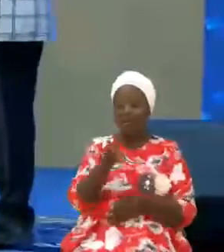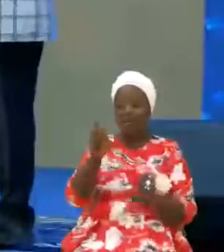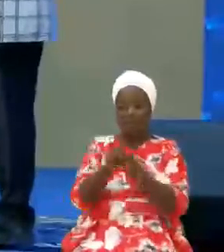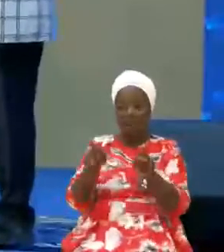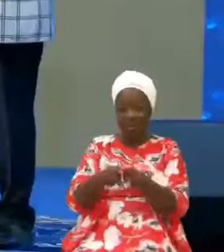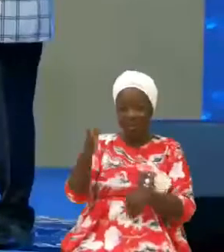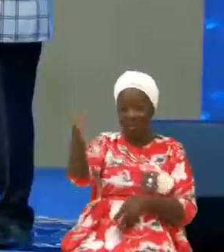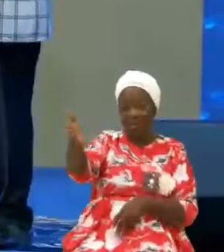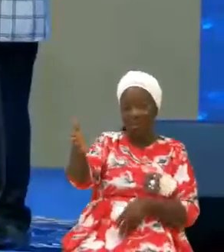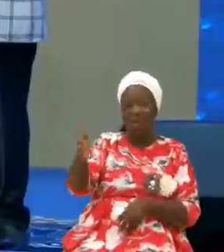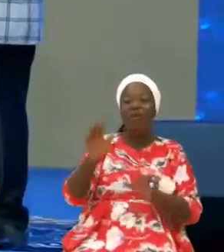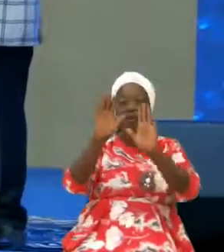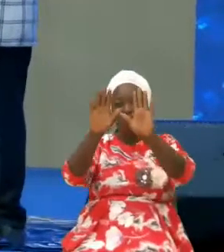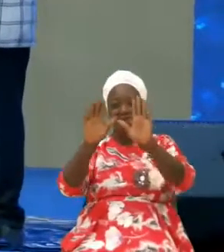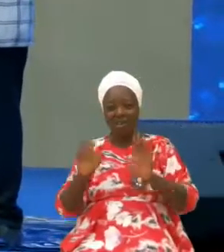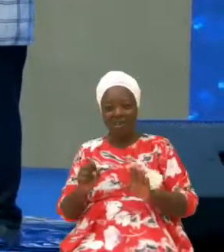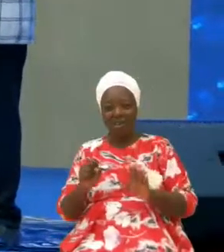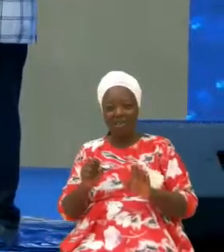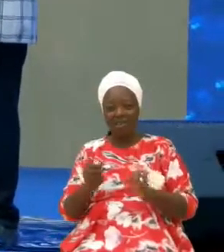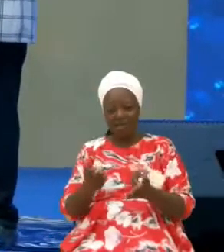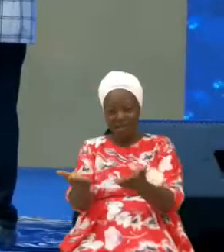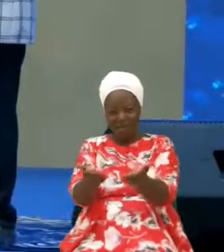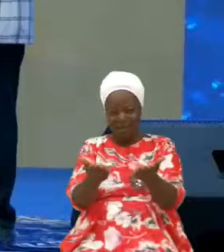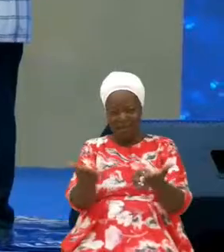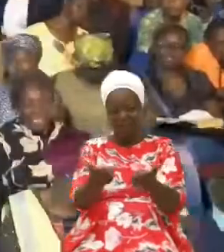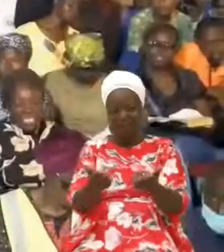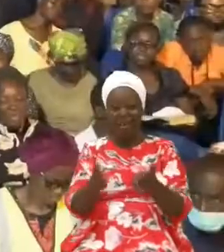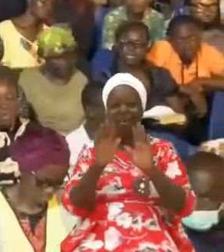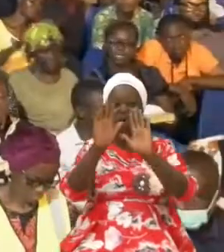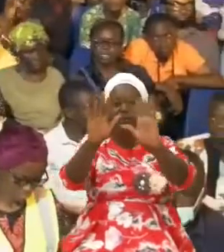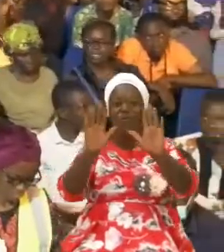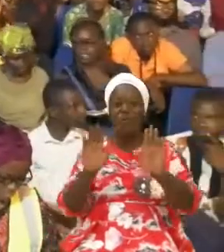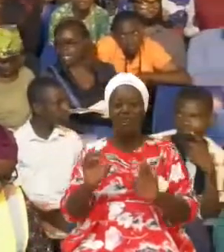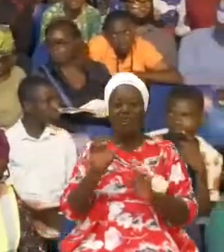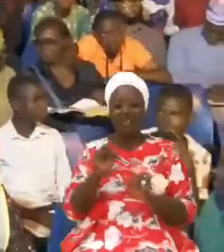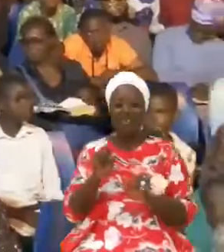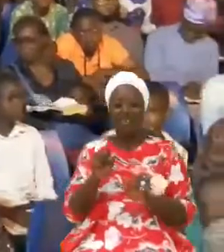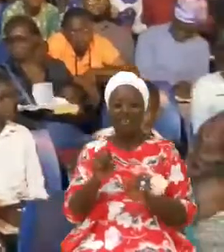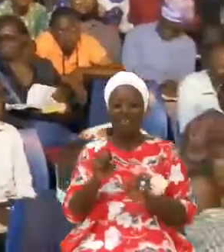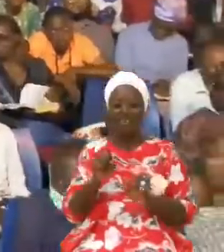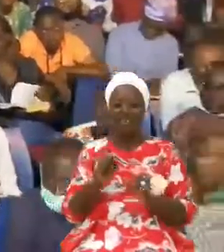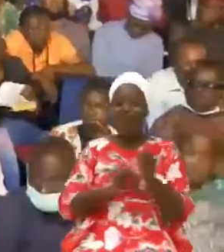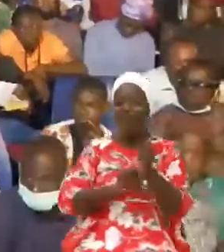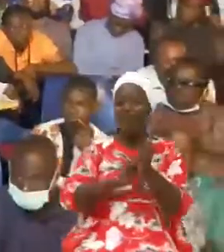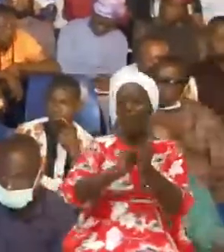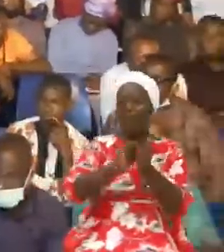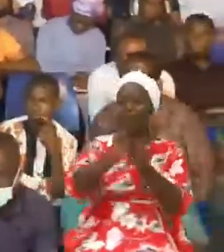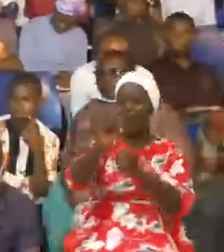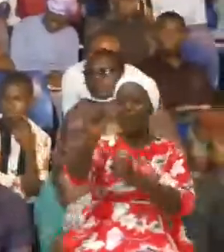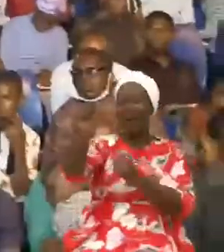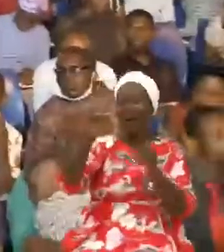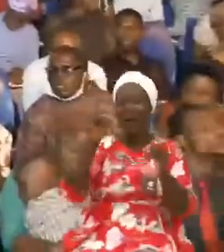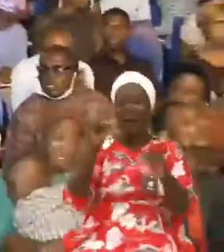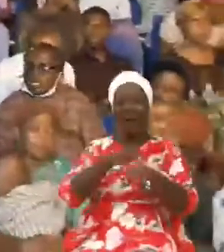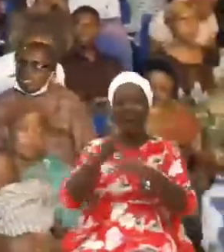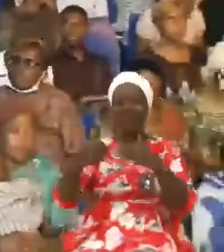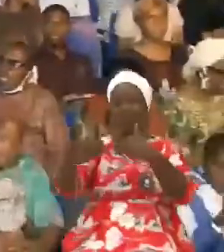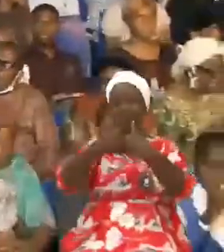wonders. That corner, wonders. In front of me here,